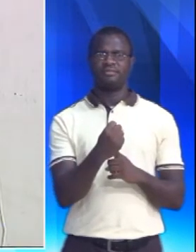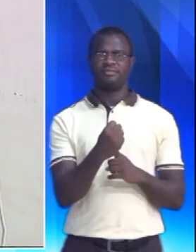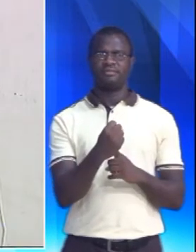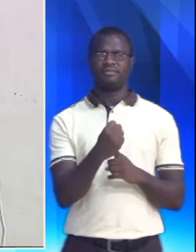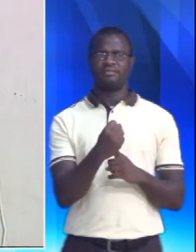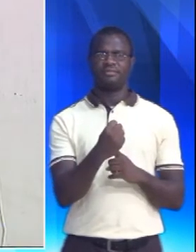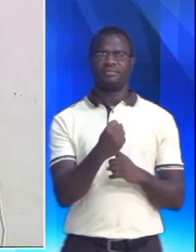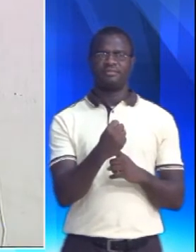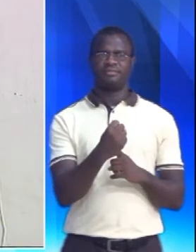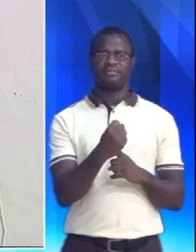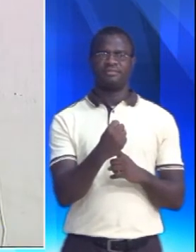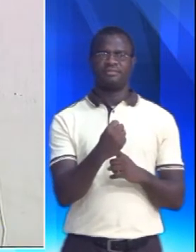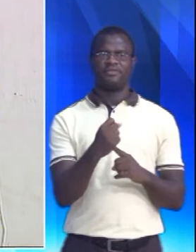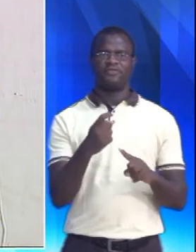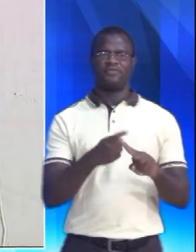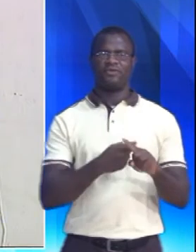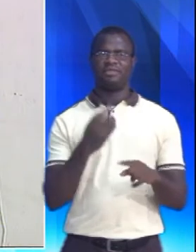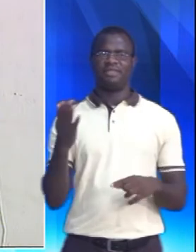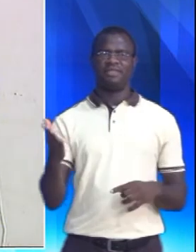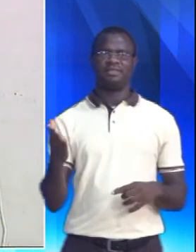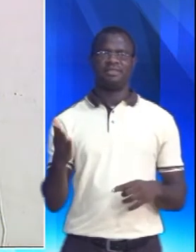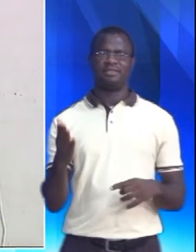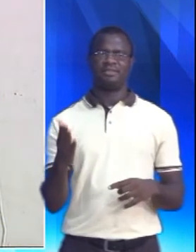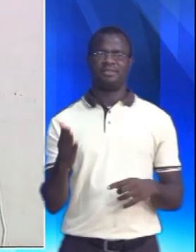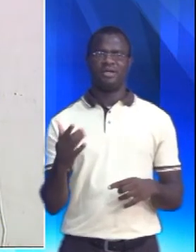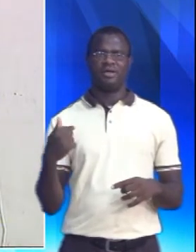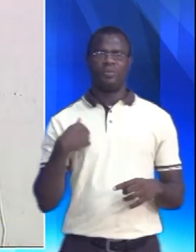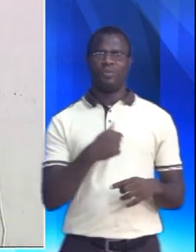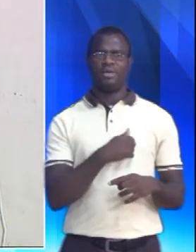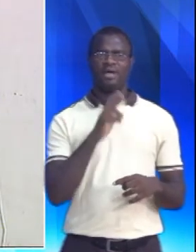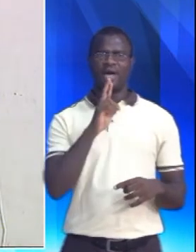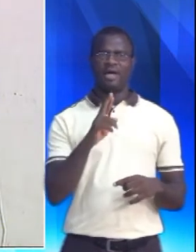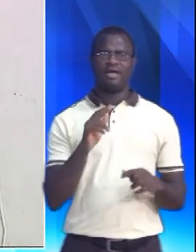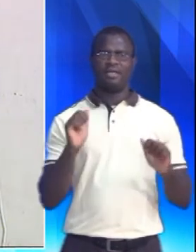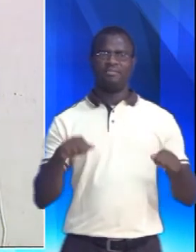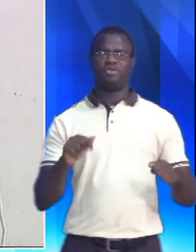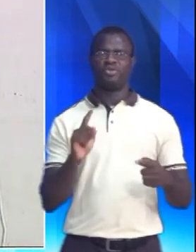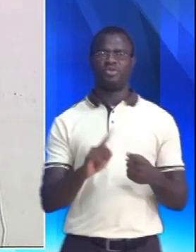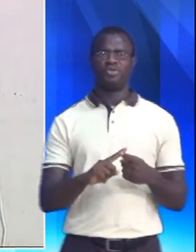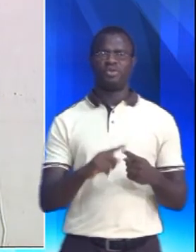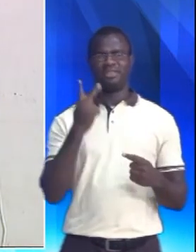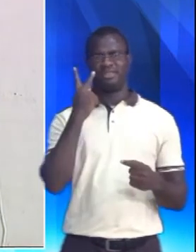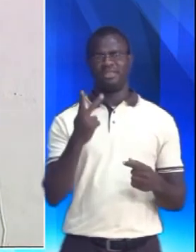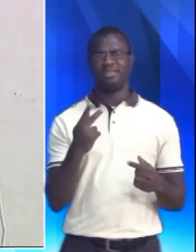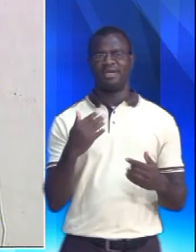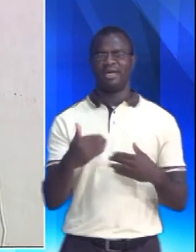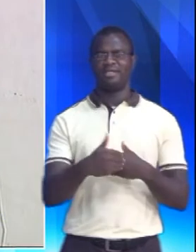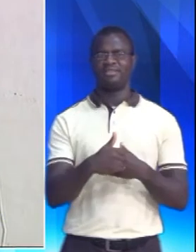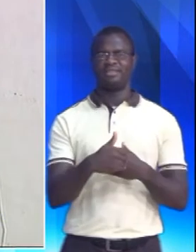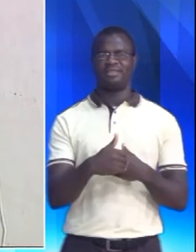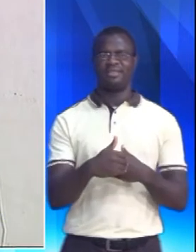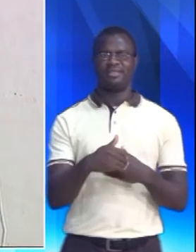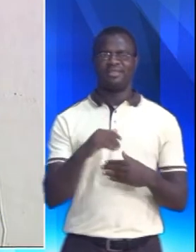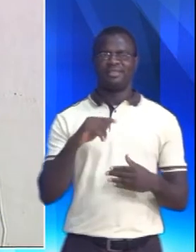there, we're able to look at the basic laws or rules of